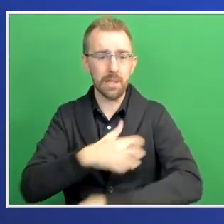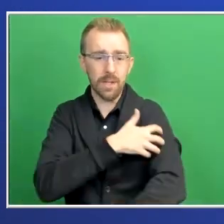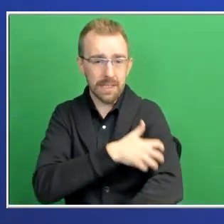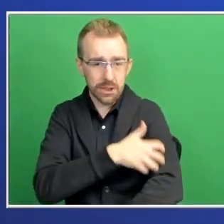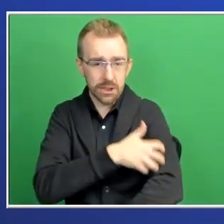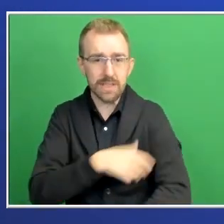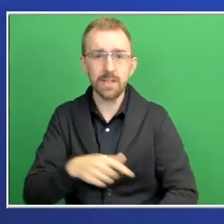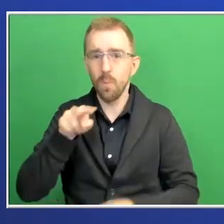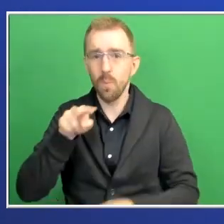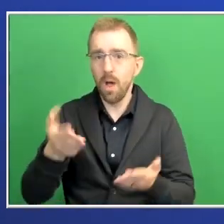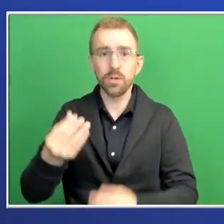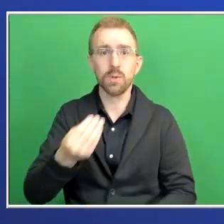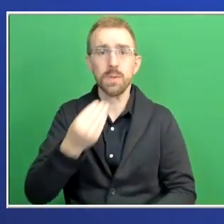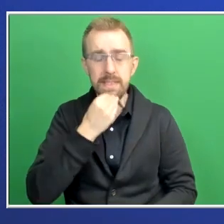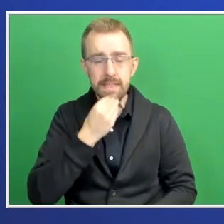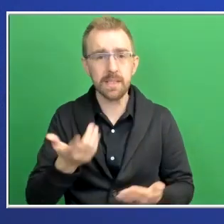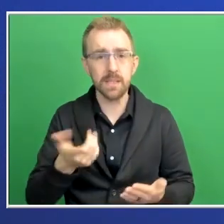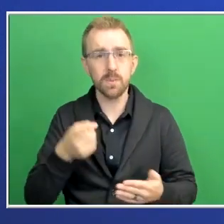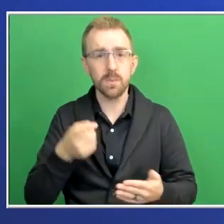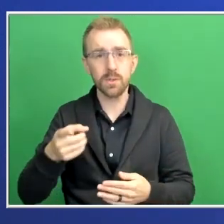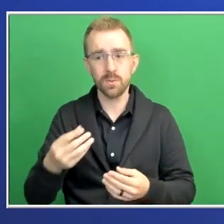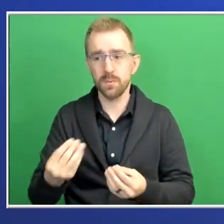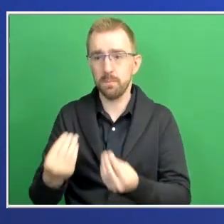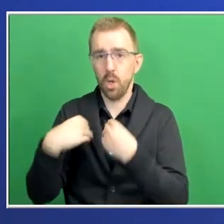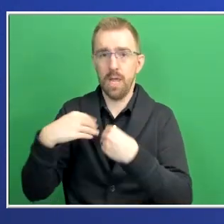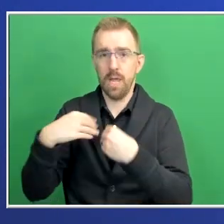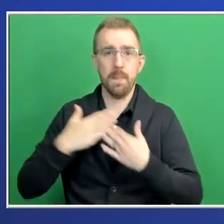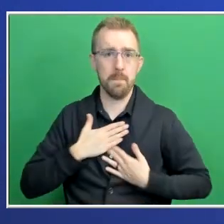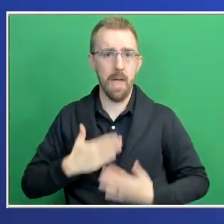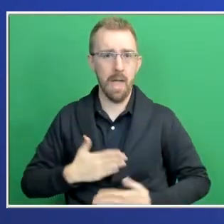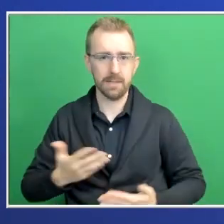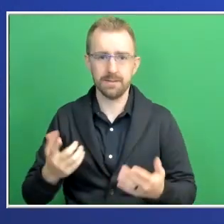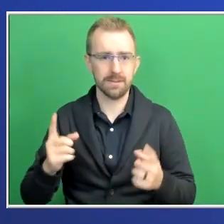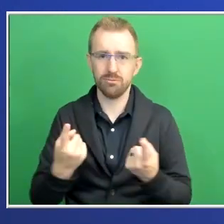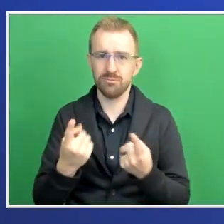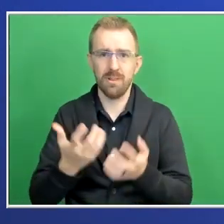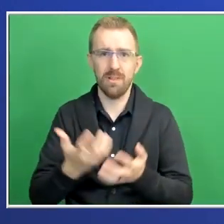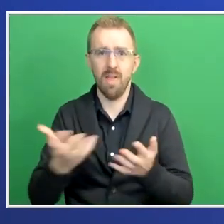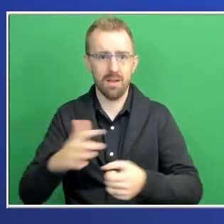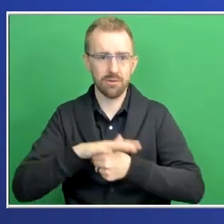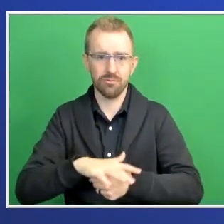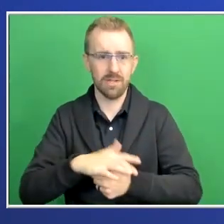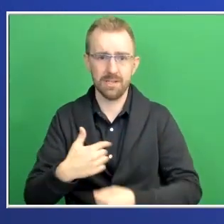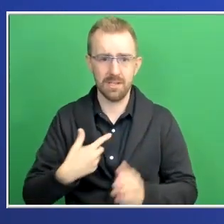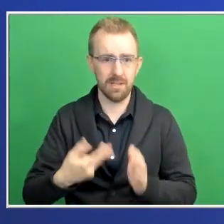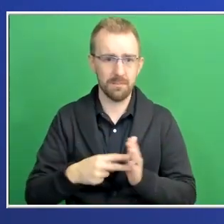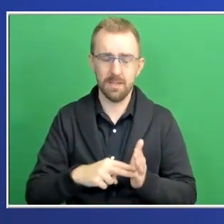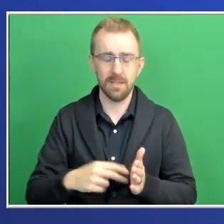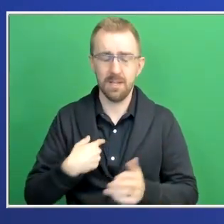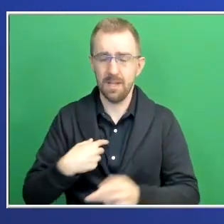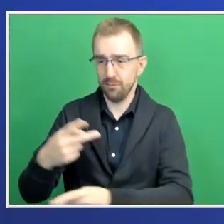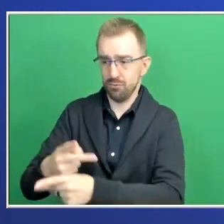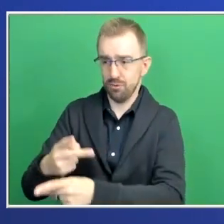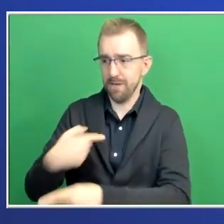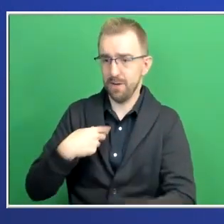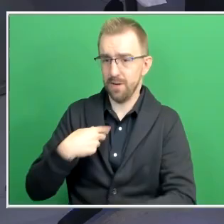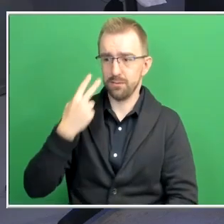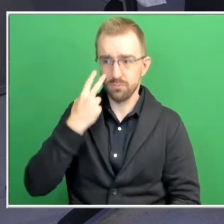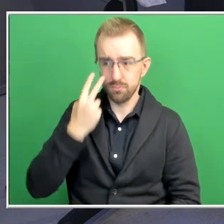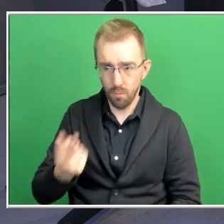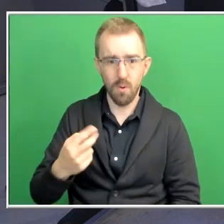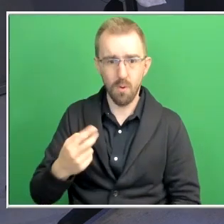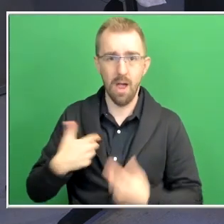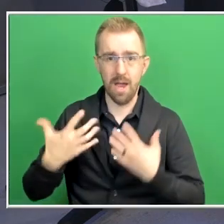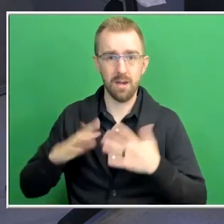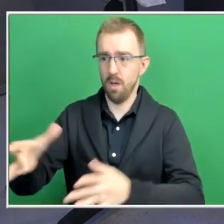eat, what you intake. And so I just watched how, I mean, when I took care of her, I just seen the You didn't want to be that person?